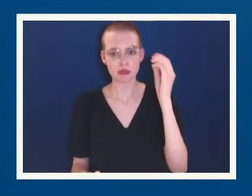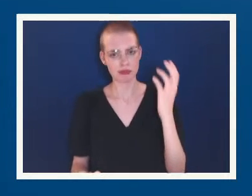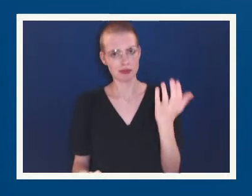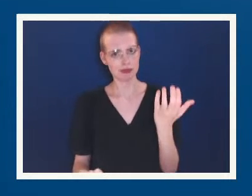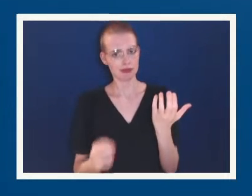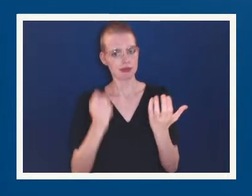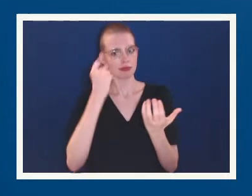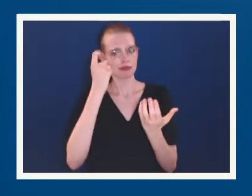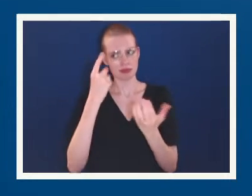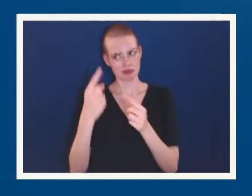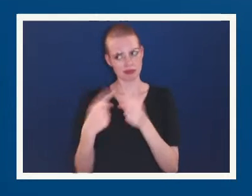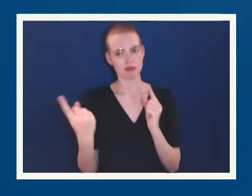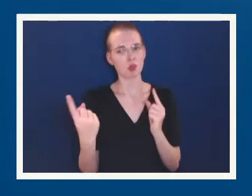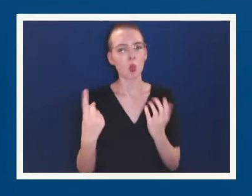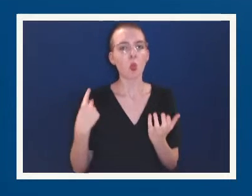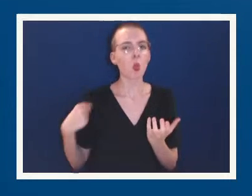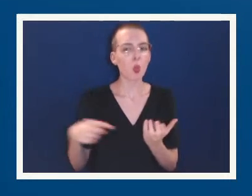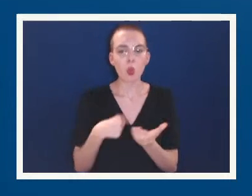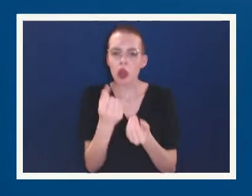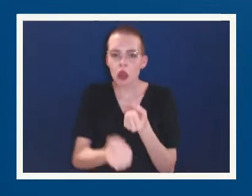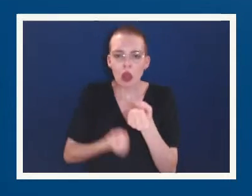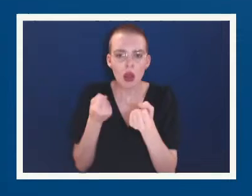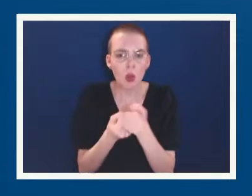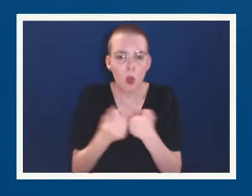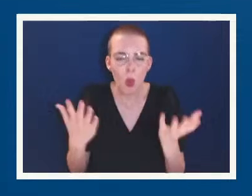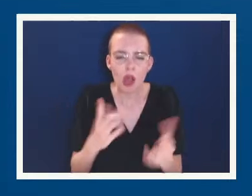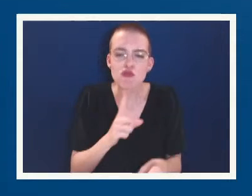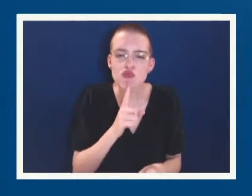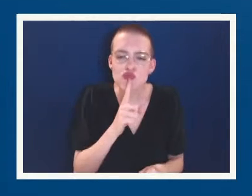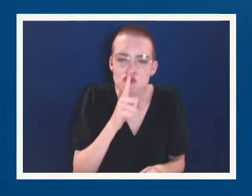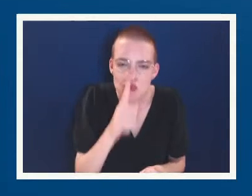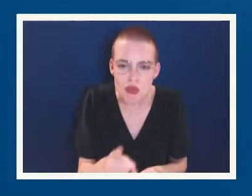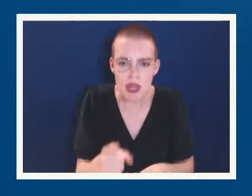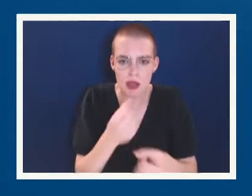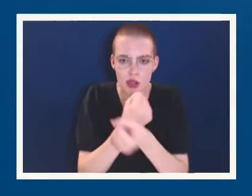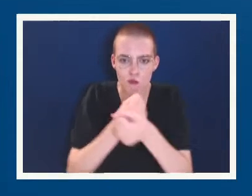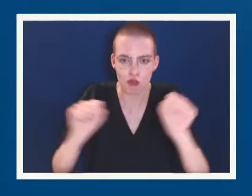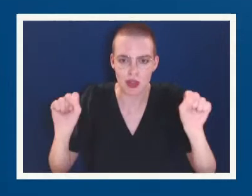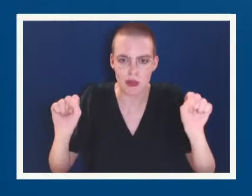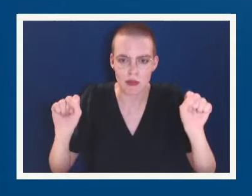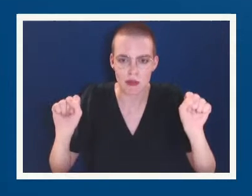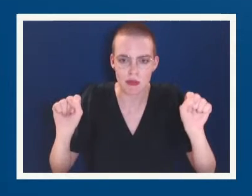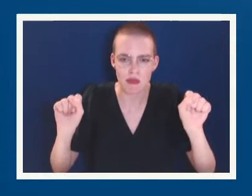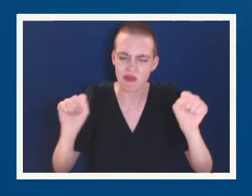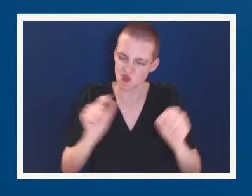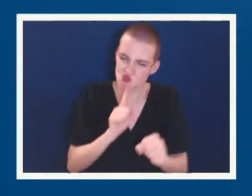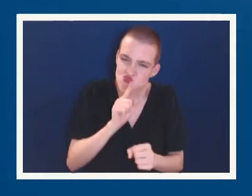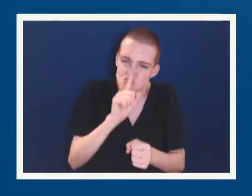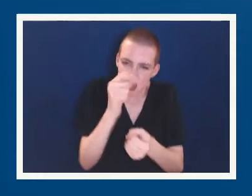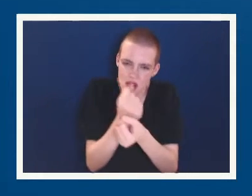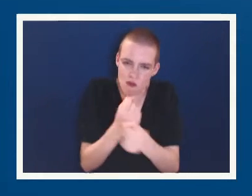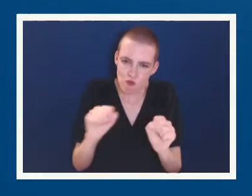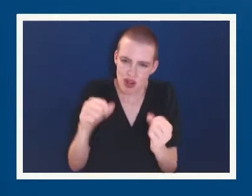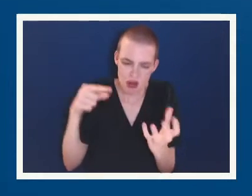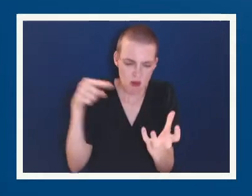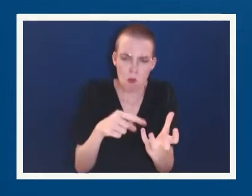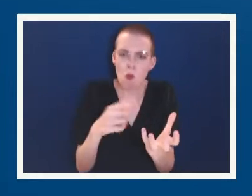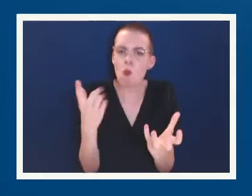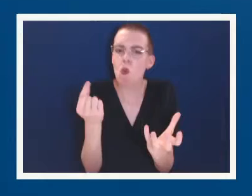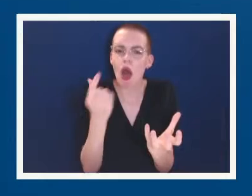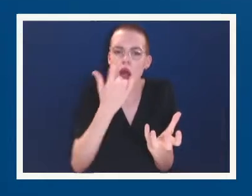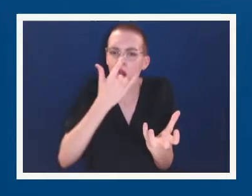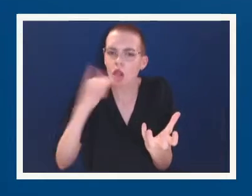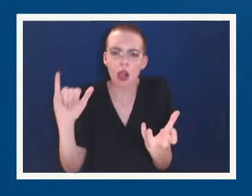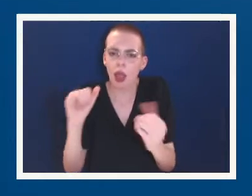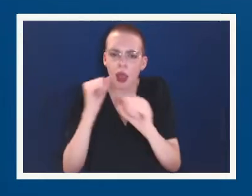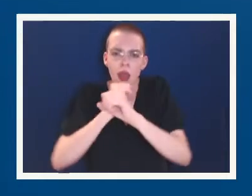We're for real freedom. And let me tell you what real freedom is. Real freedom is